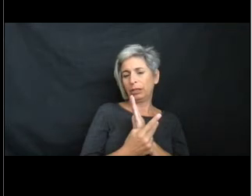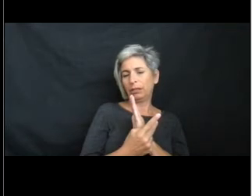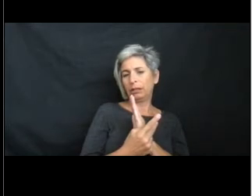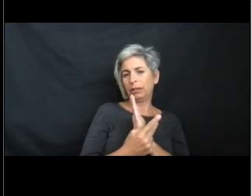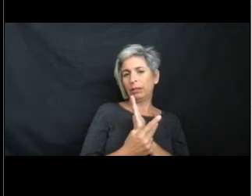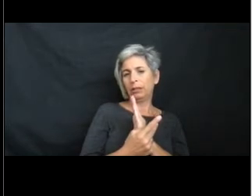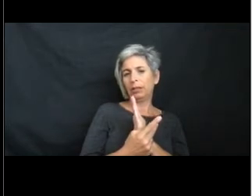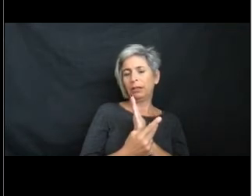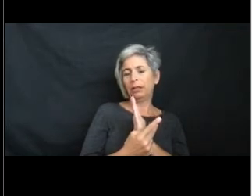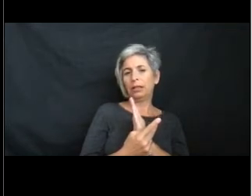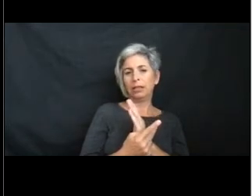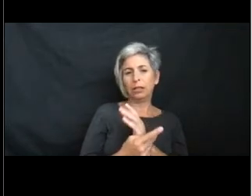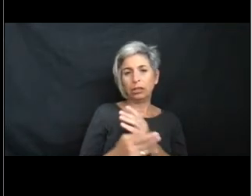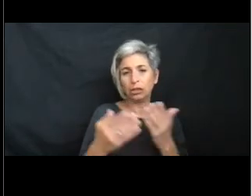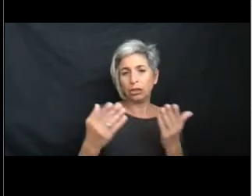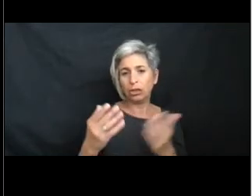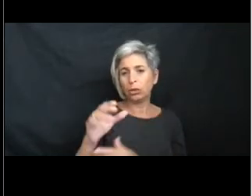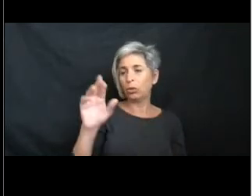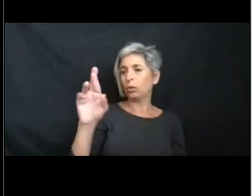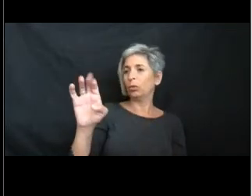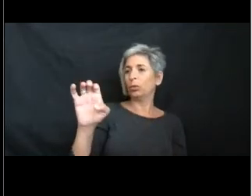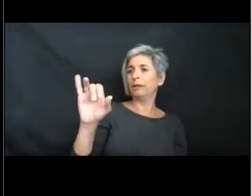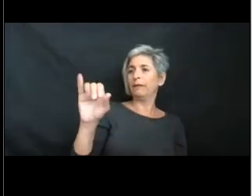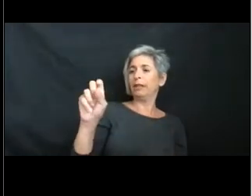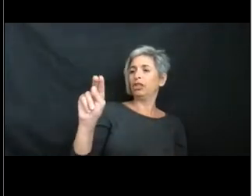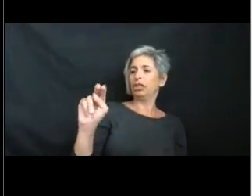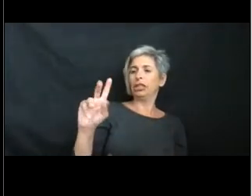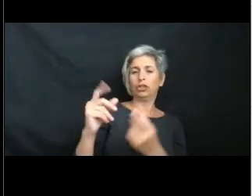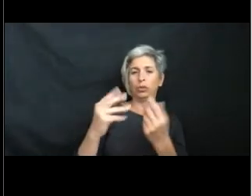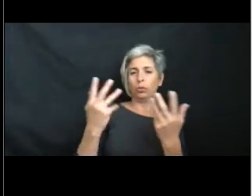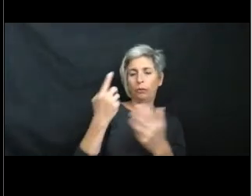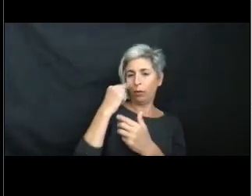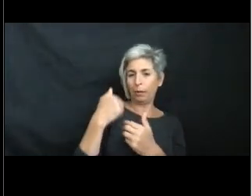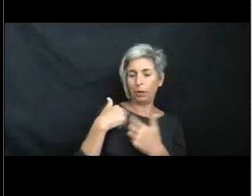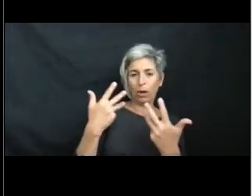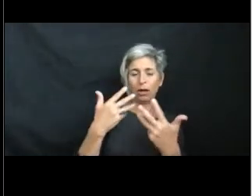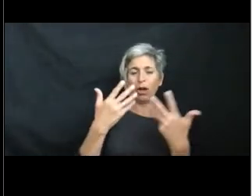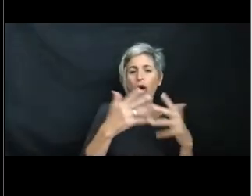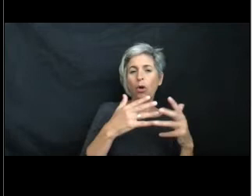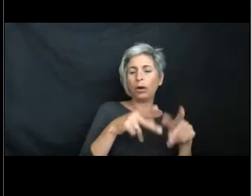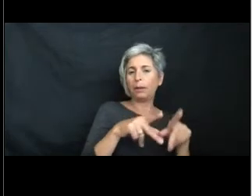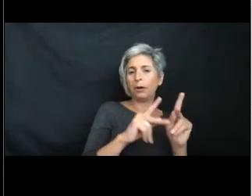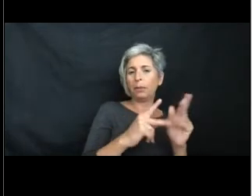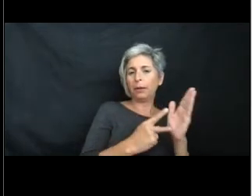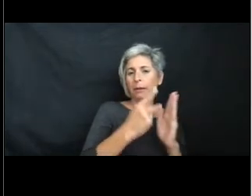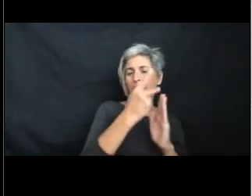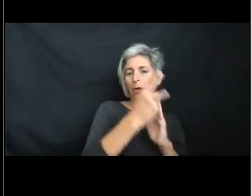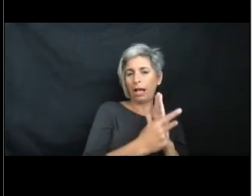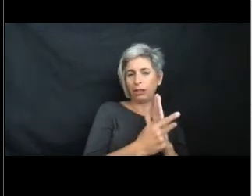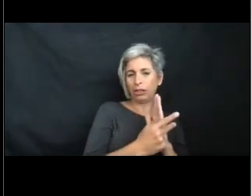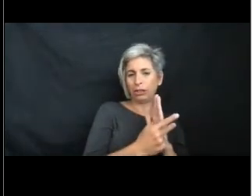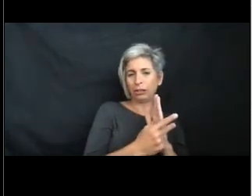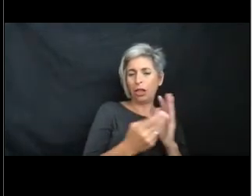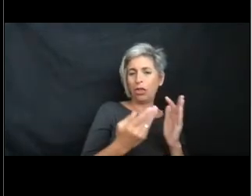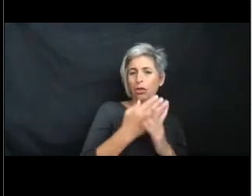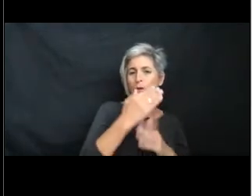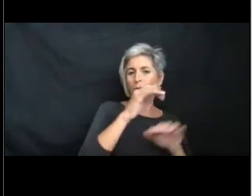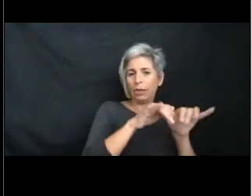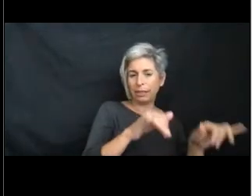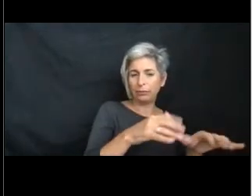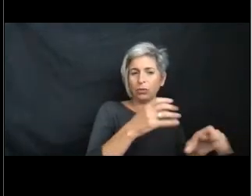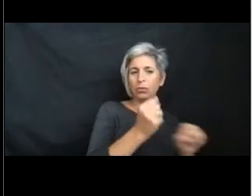the revisions do for me? The revisions are for already permitted projects. You go through the system, you get a